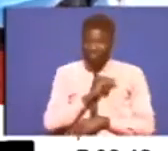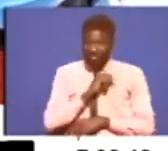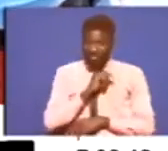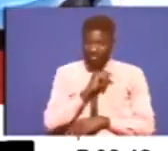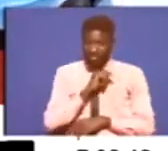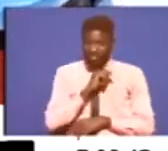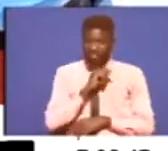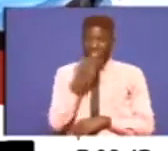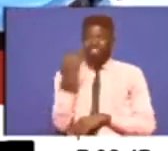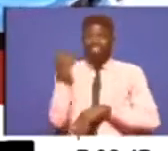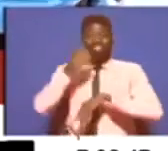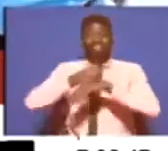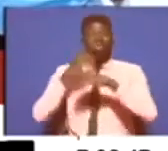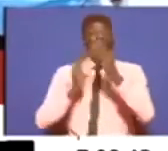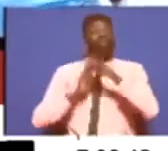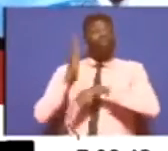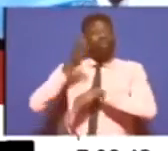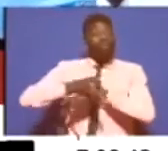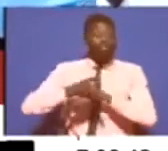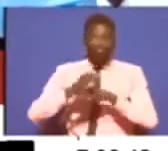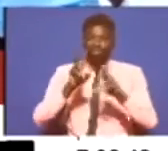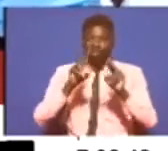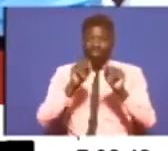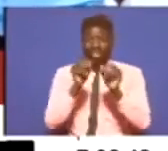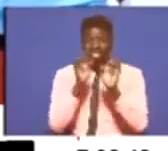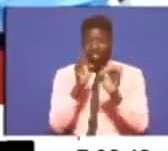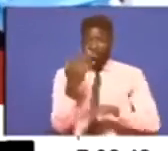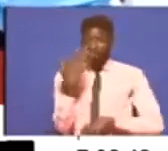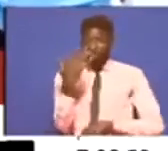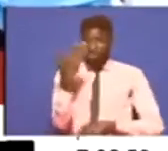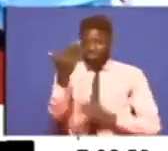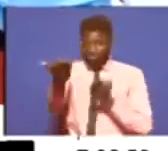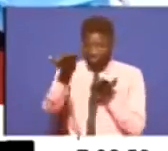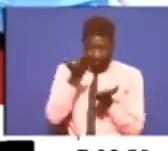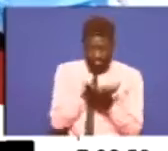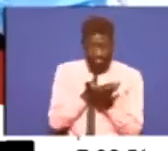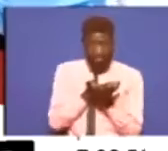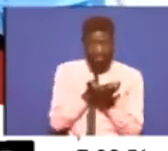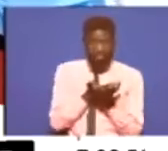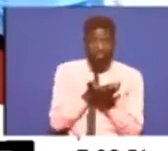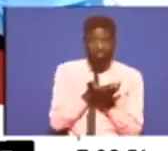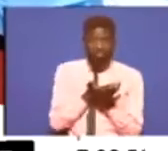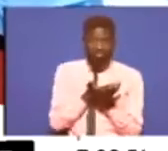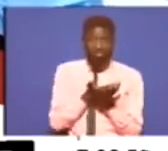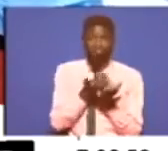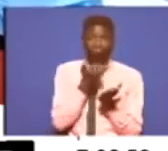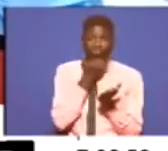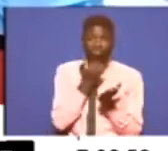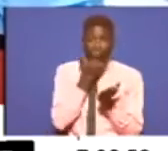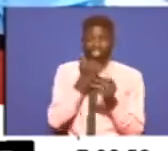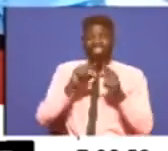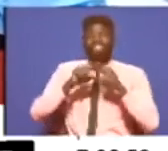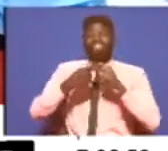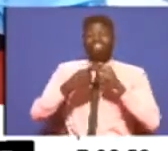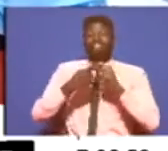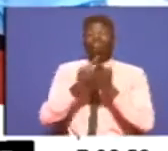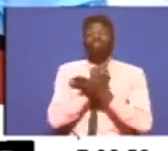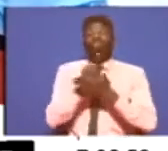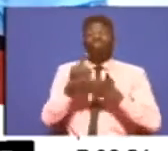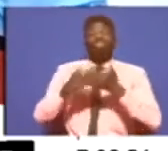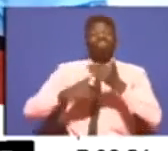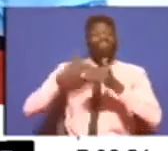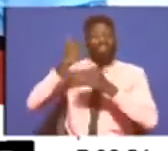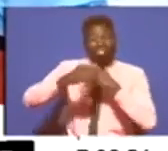3 days. Now, if you bring papers which are not correct, starting next week, the government is going to hack